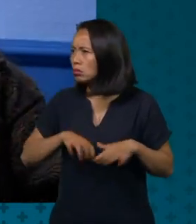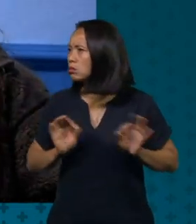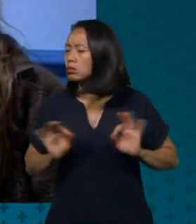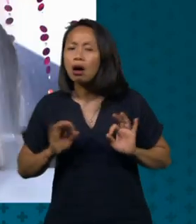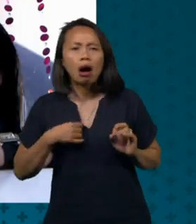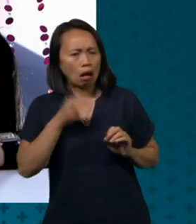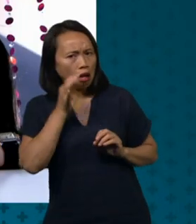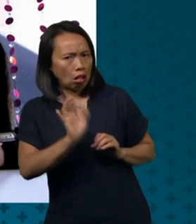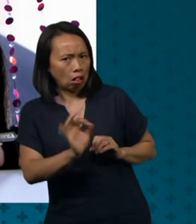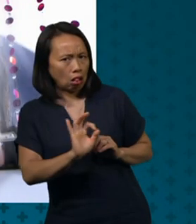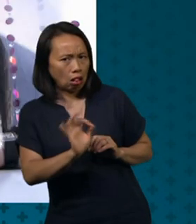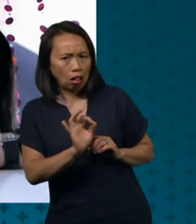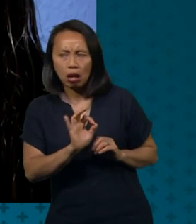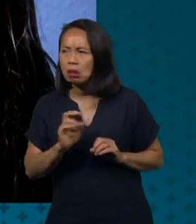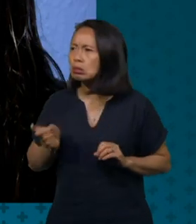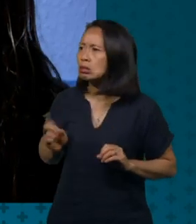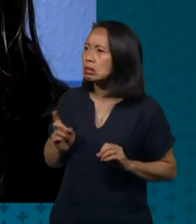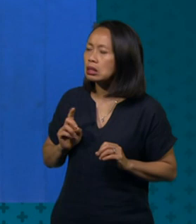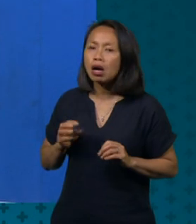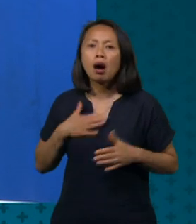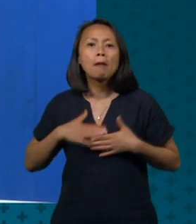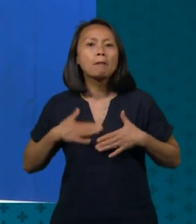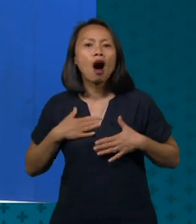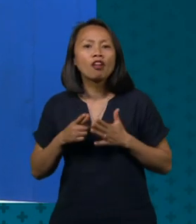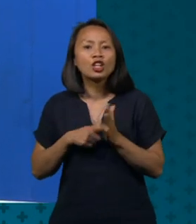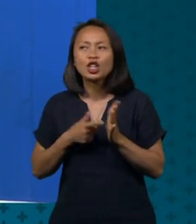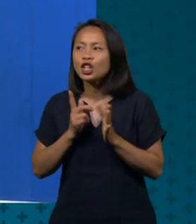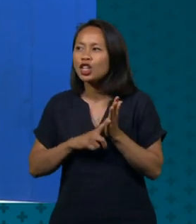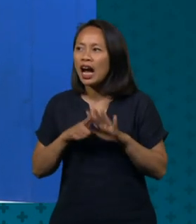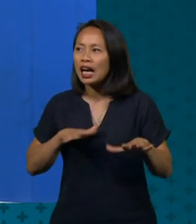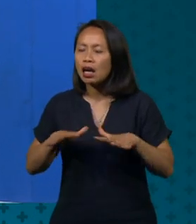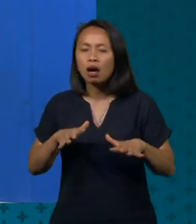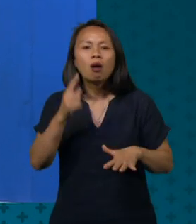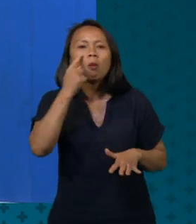What is it? Bath jelly. Prove it.